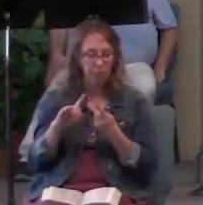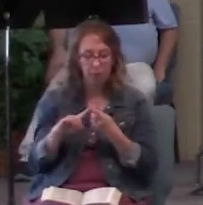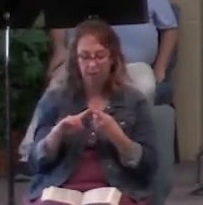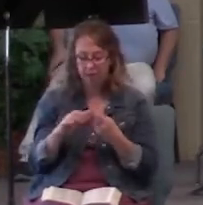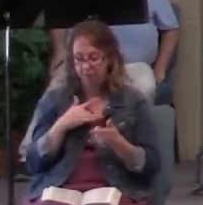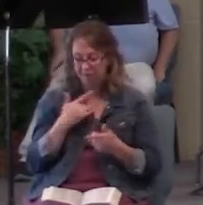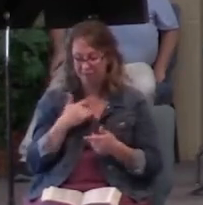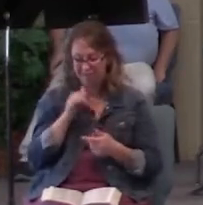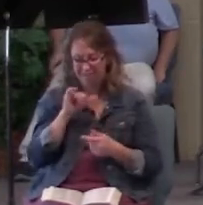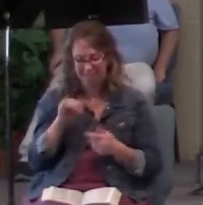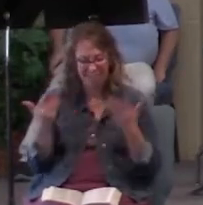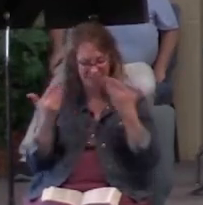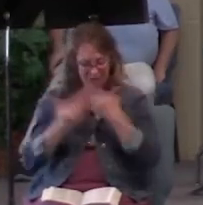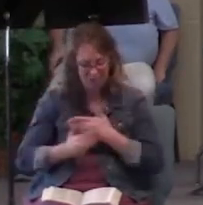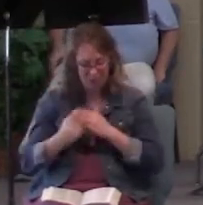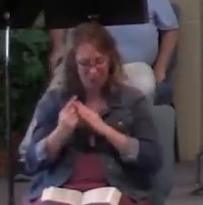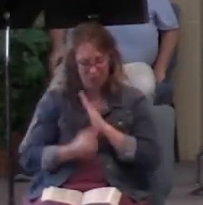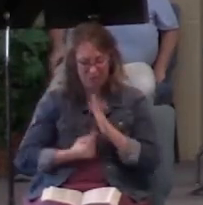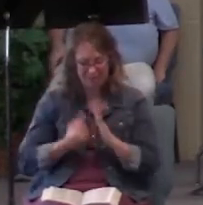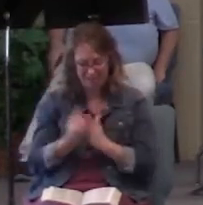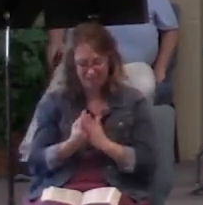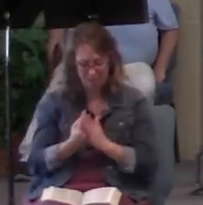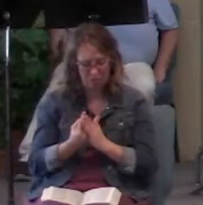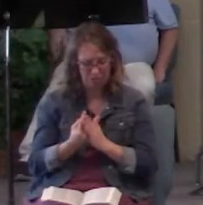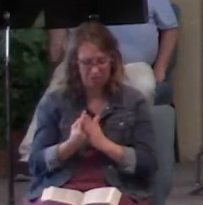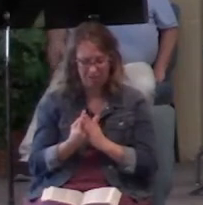it was the darkest hour,